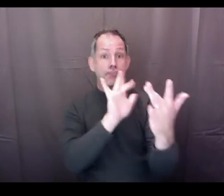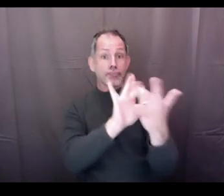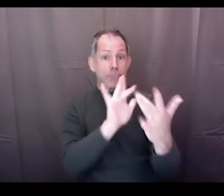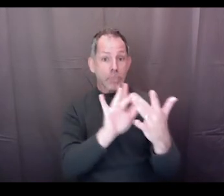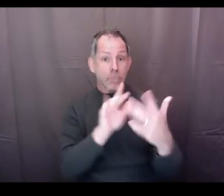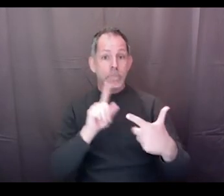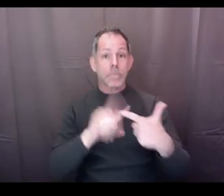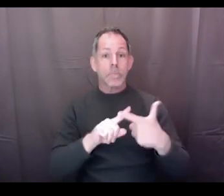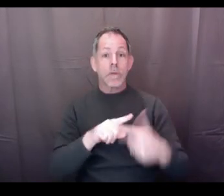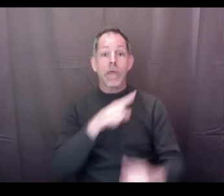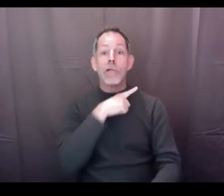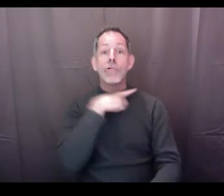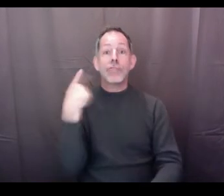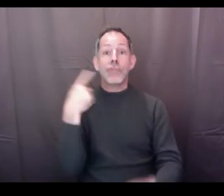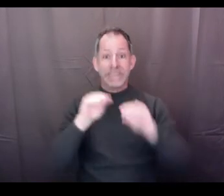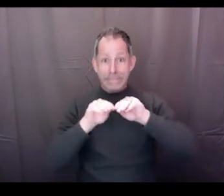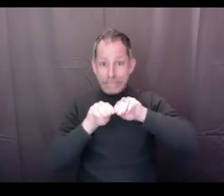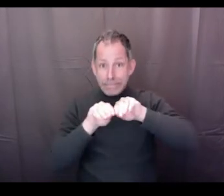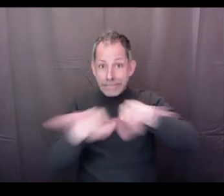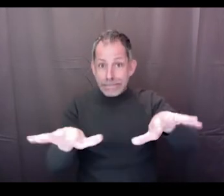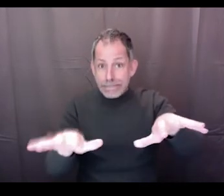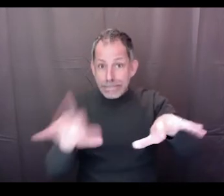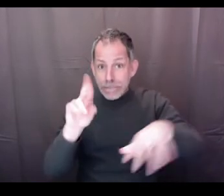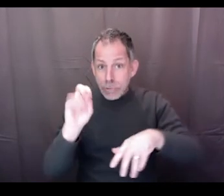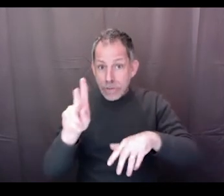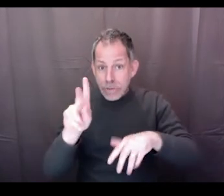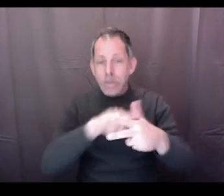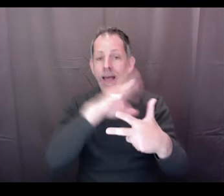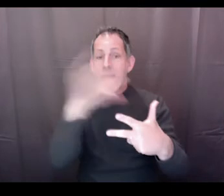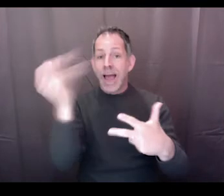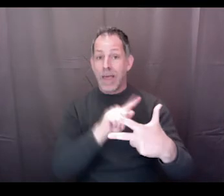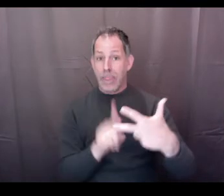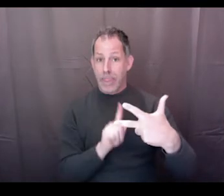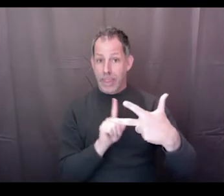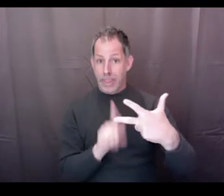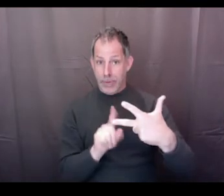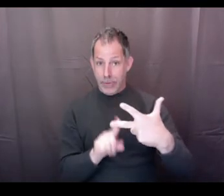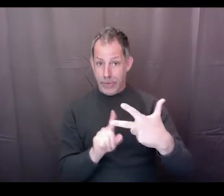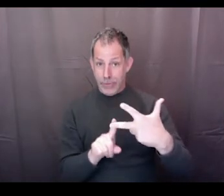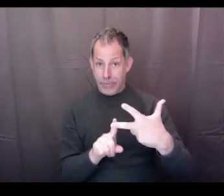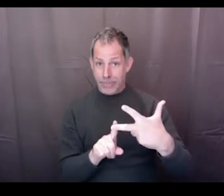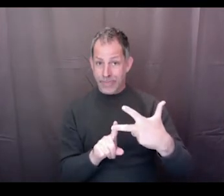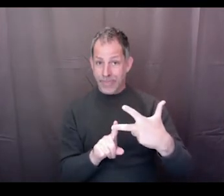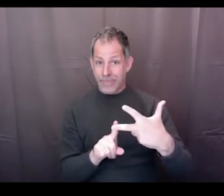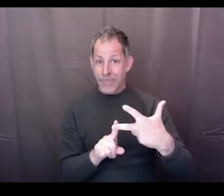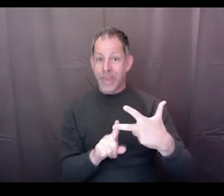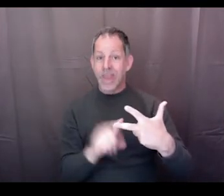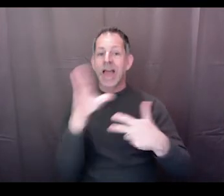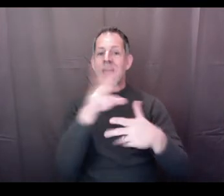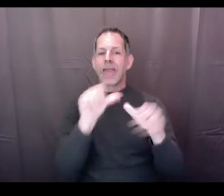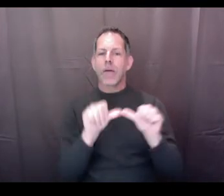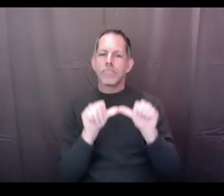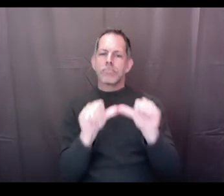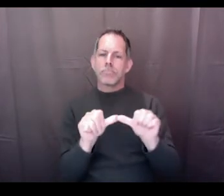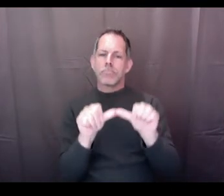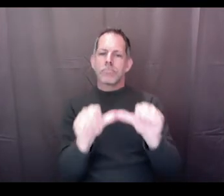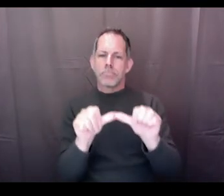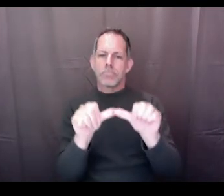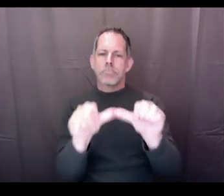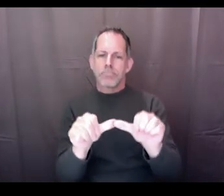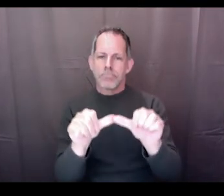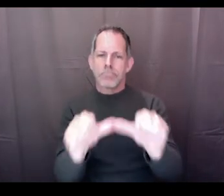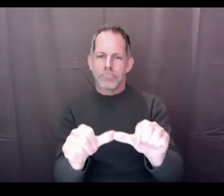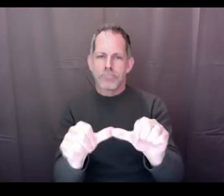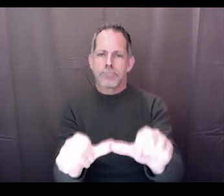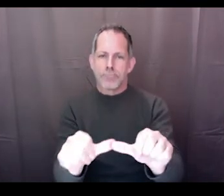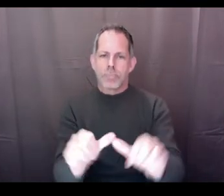infectious, the risk of transmission to another person per encounter, per interaction with them, and then the